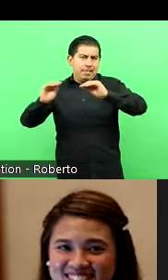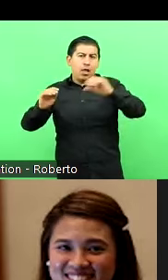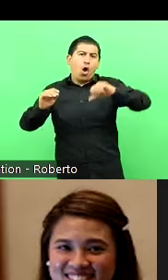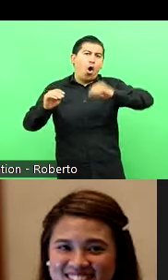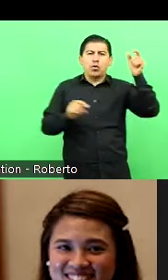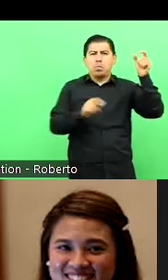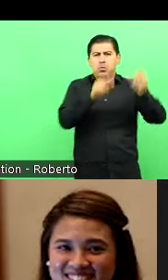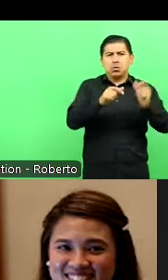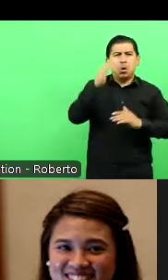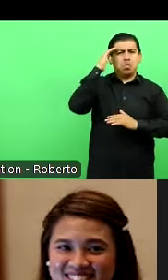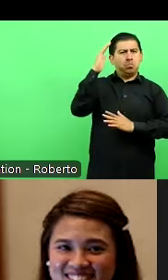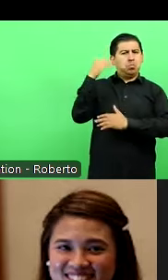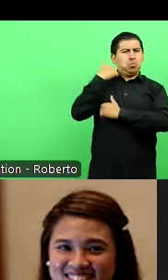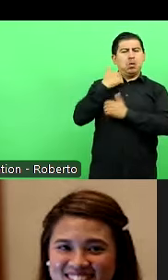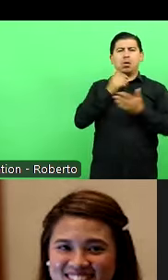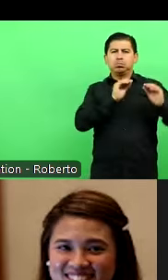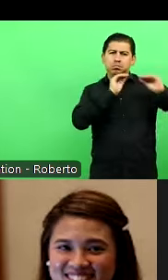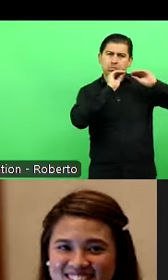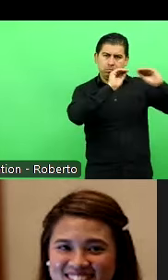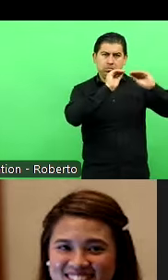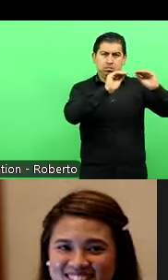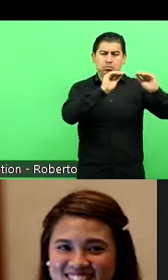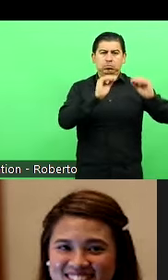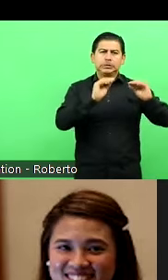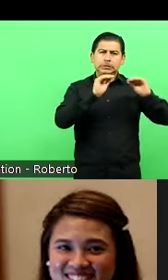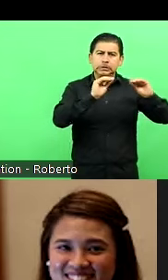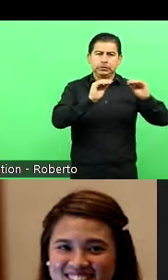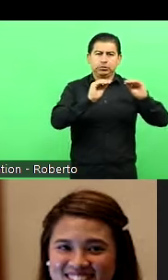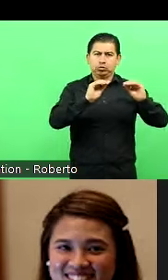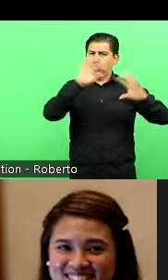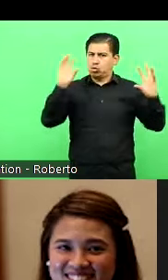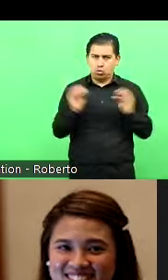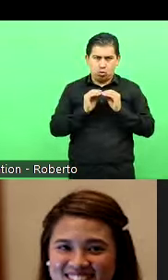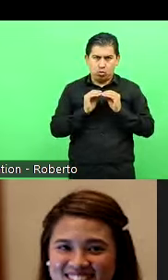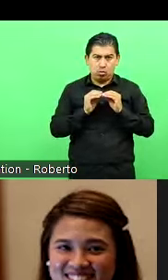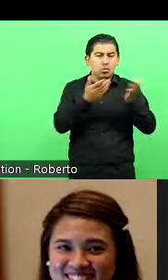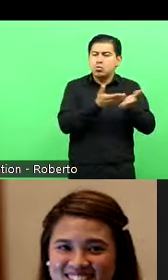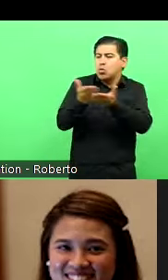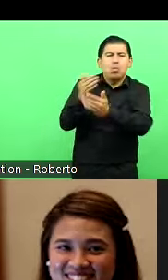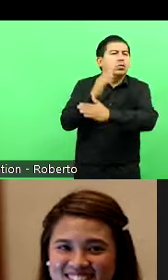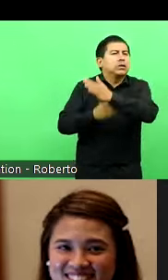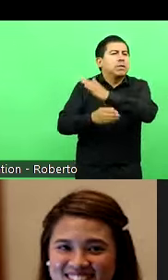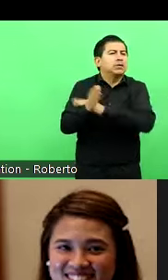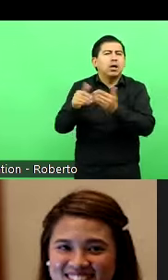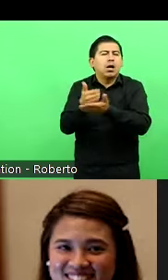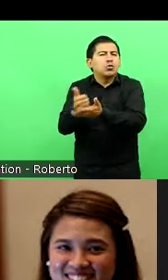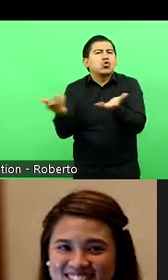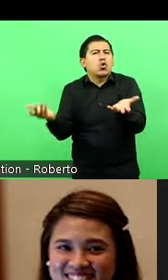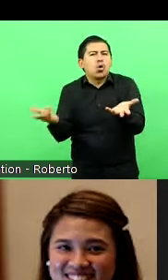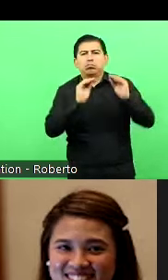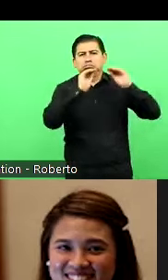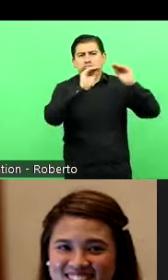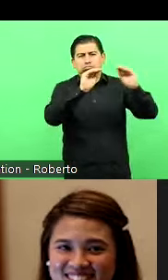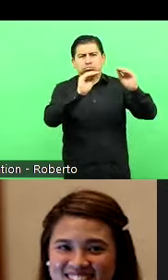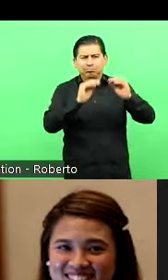disasters or during flooding. So as a result, these are the number of beneficiaries that we've